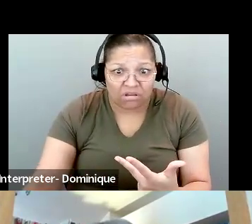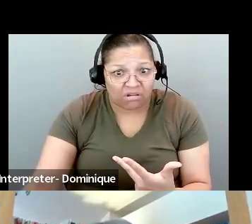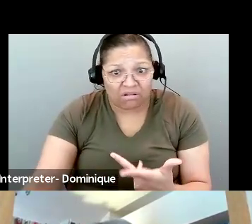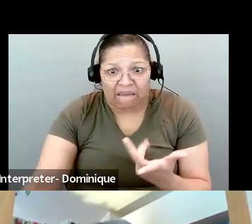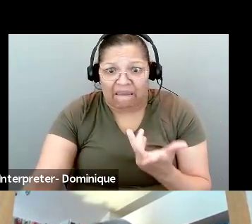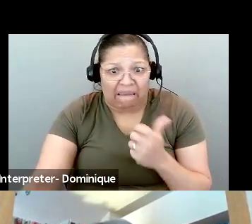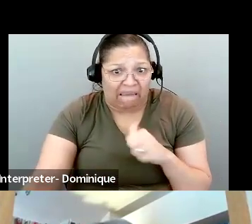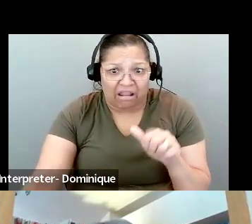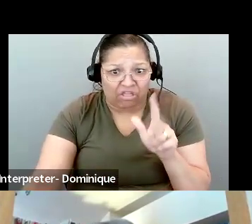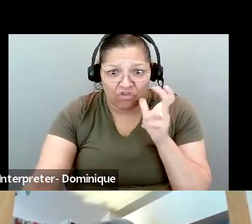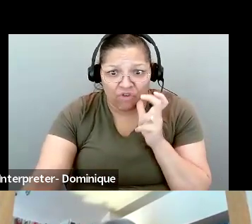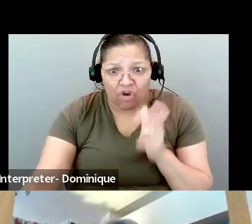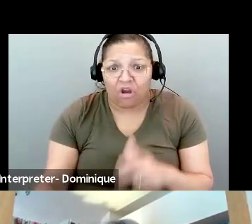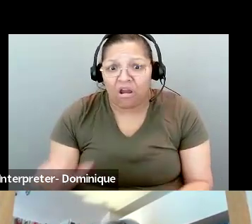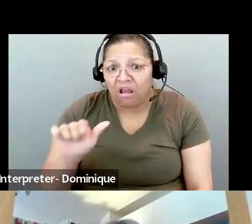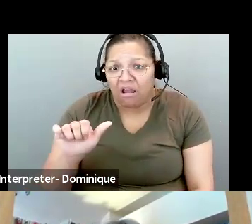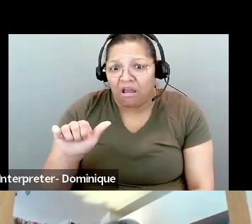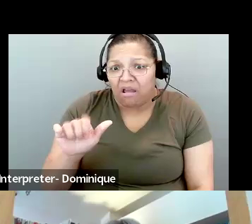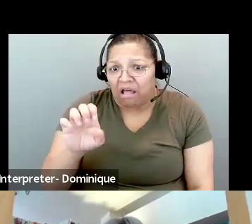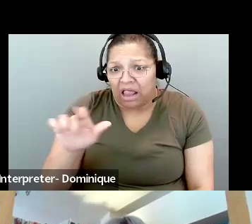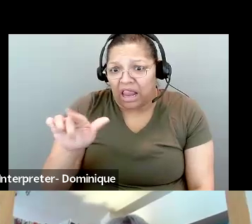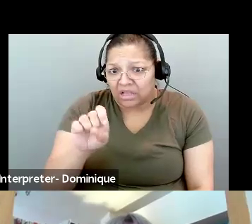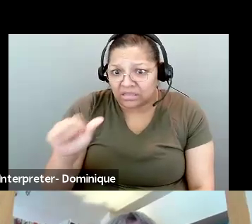anything that you've heard, Alyssa?